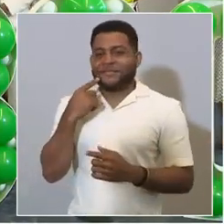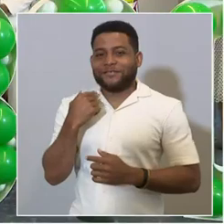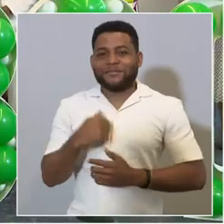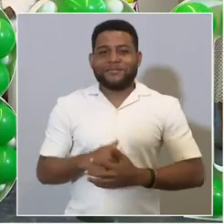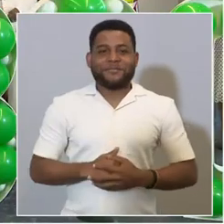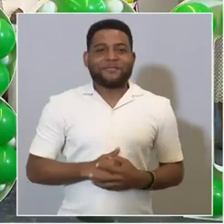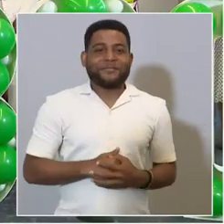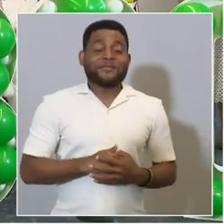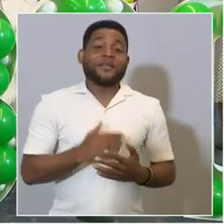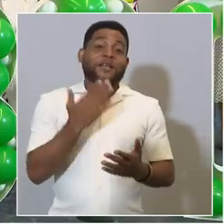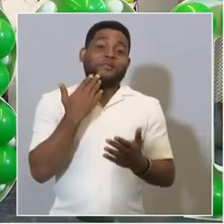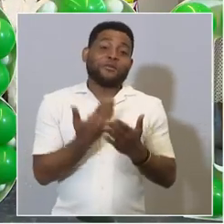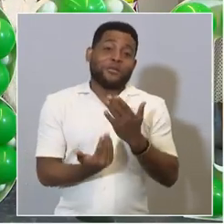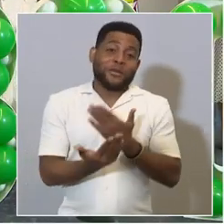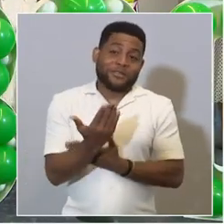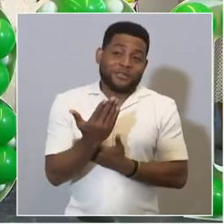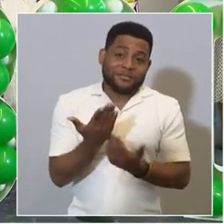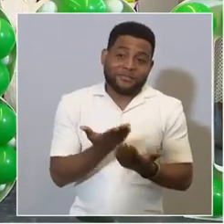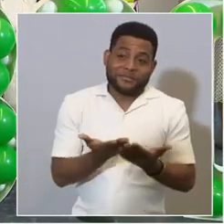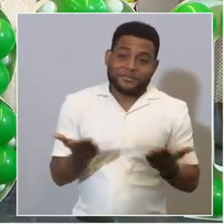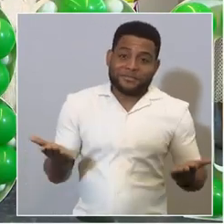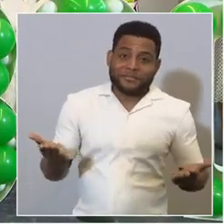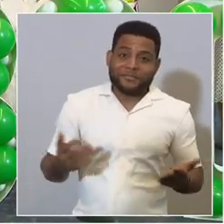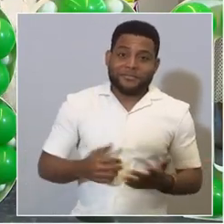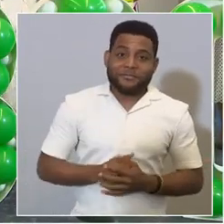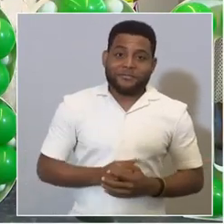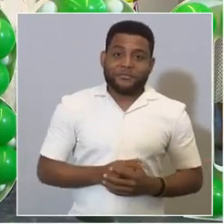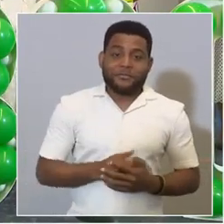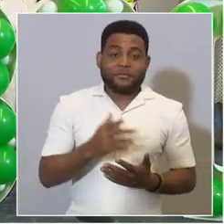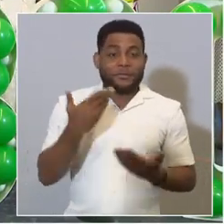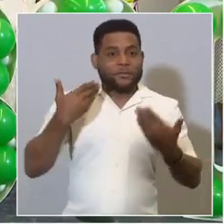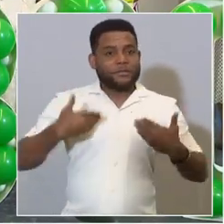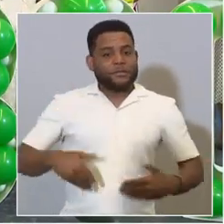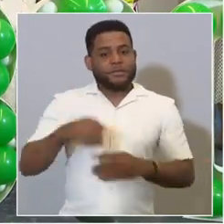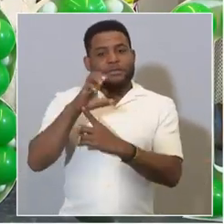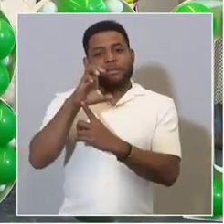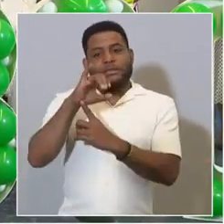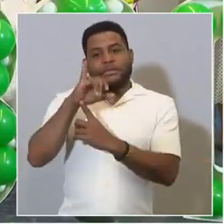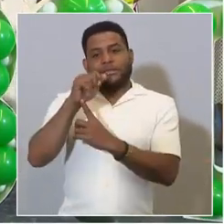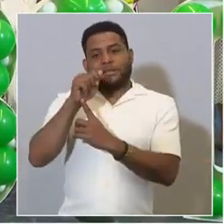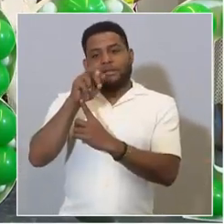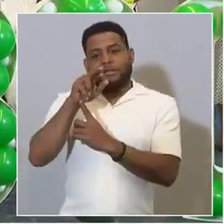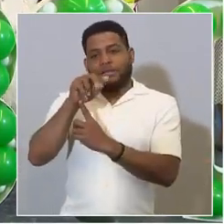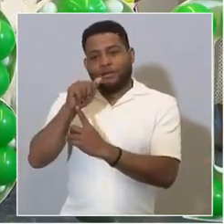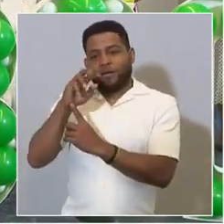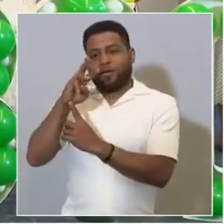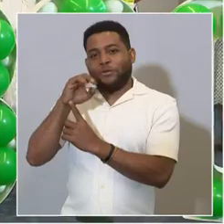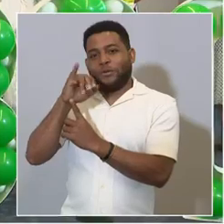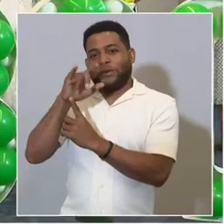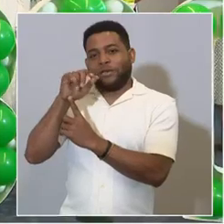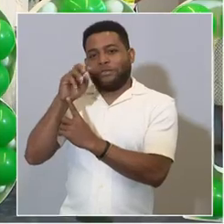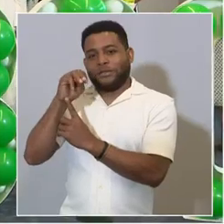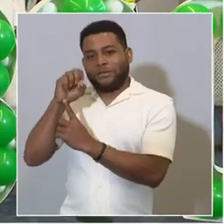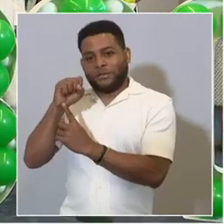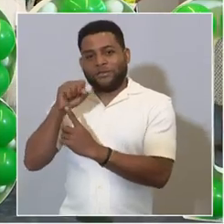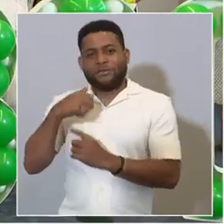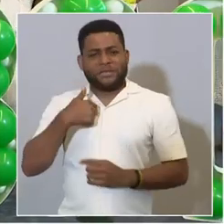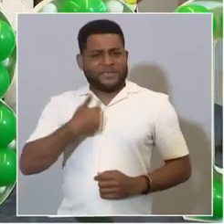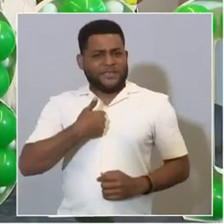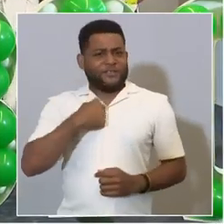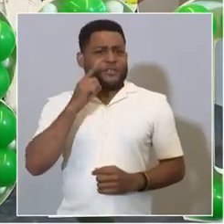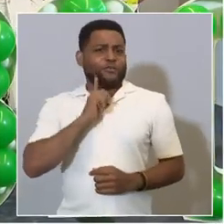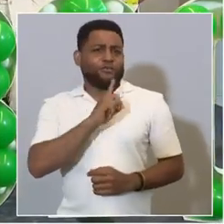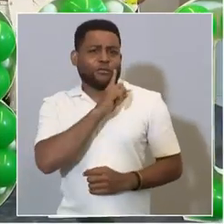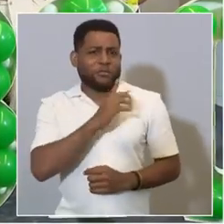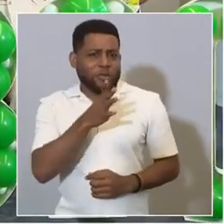Good morning, everybody. My name is Sierra Williams. I'm a single mom of 2 beautiful children, and